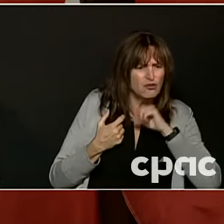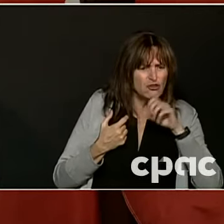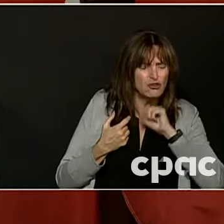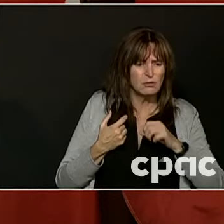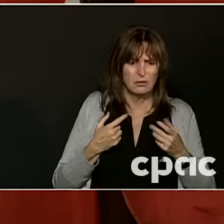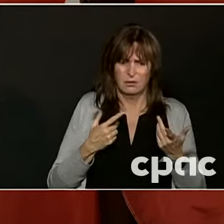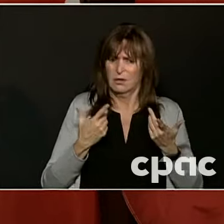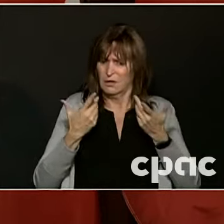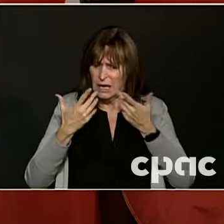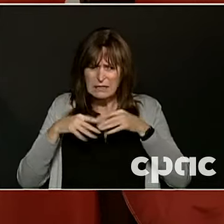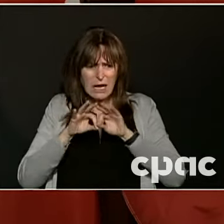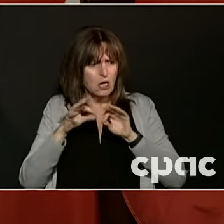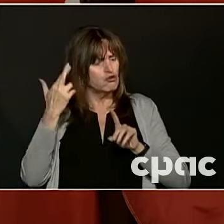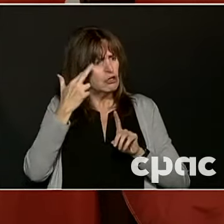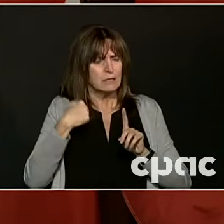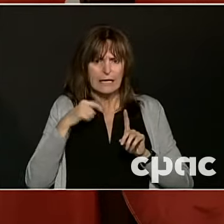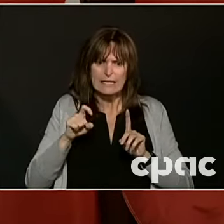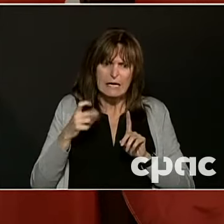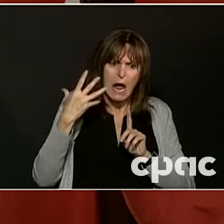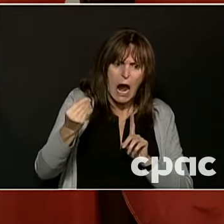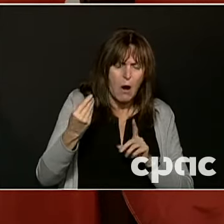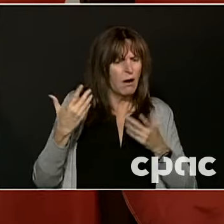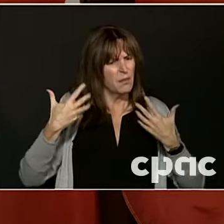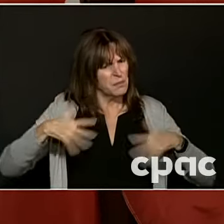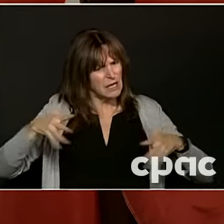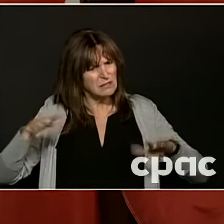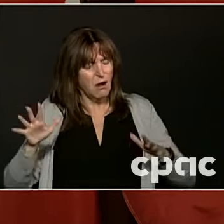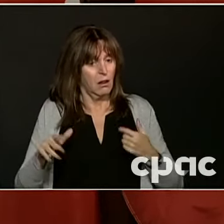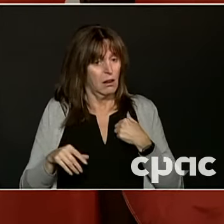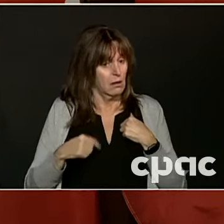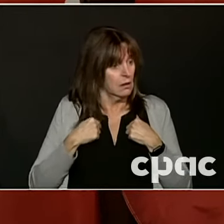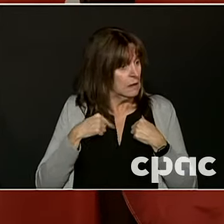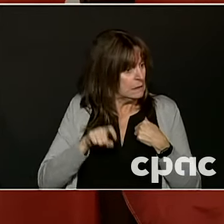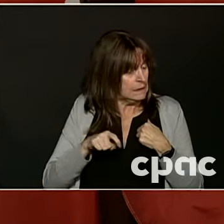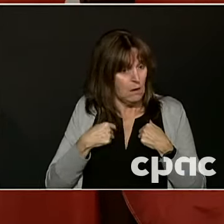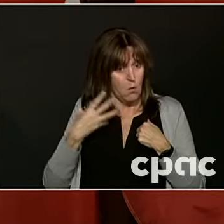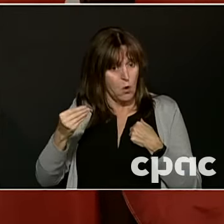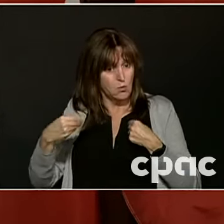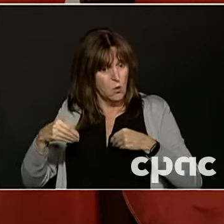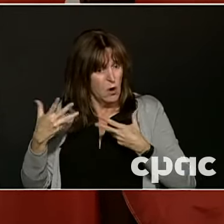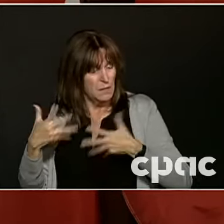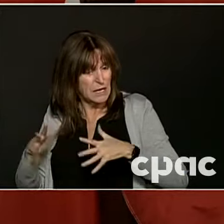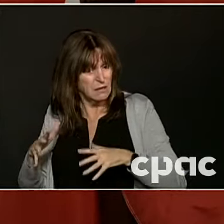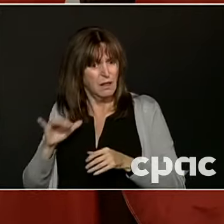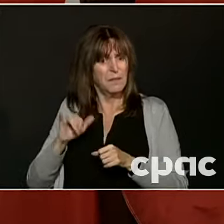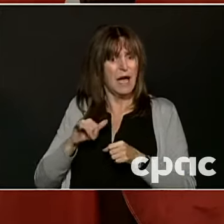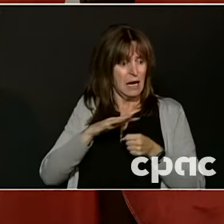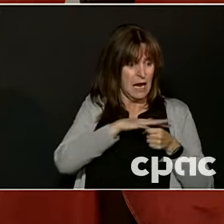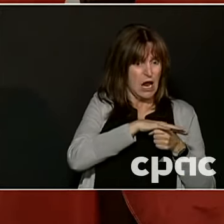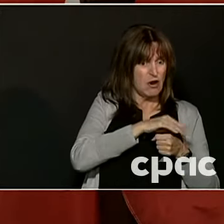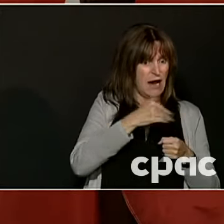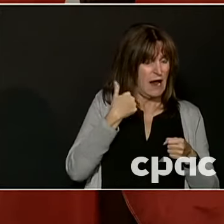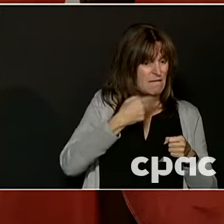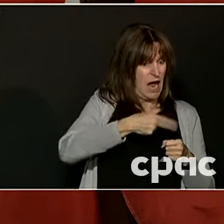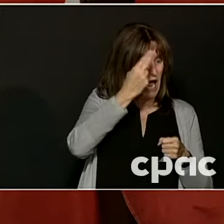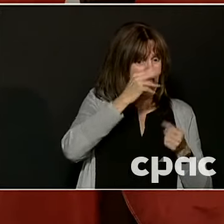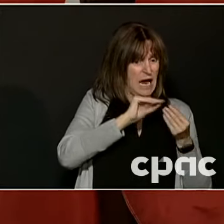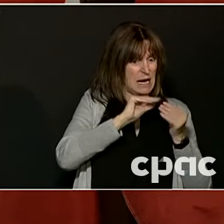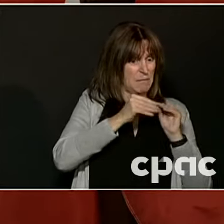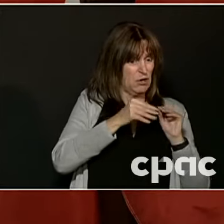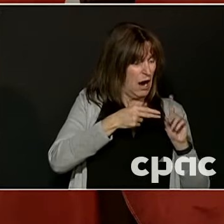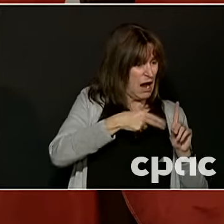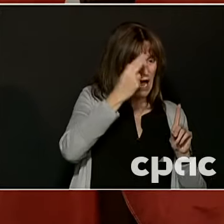get those other aspects for you, especially if you're in areas that in our framework are in high levels of percent